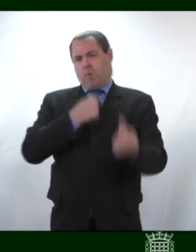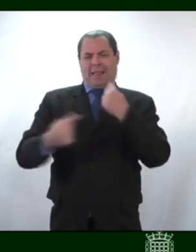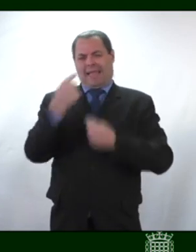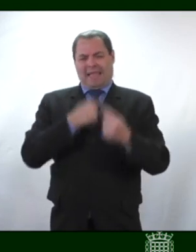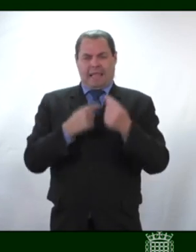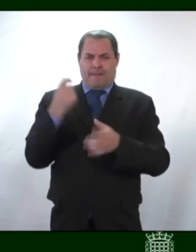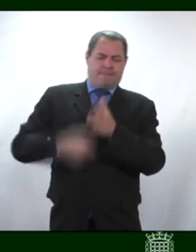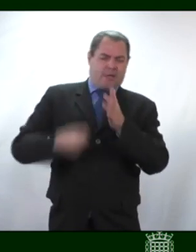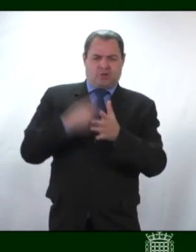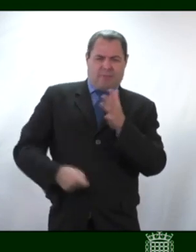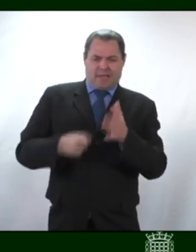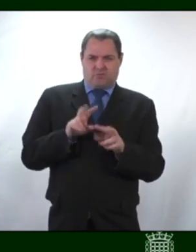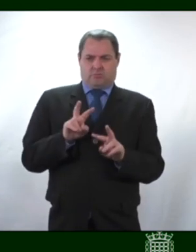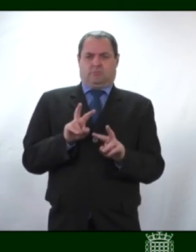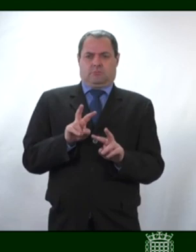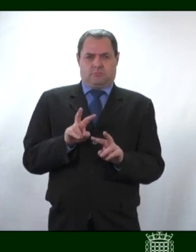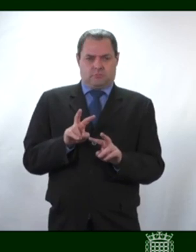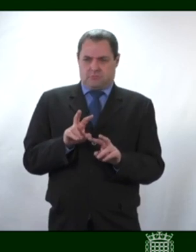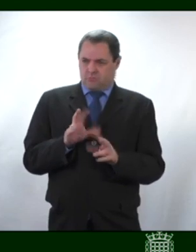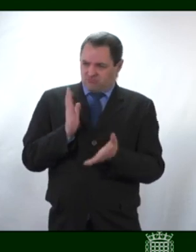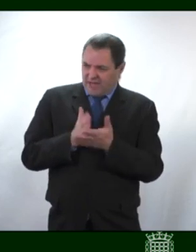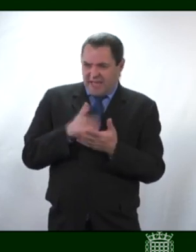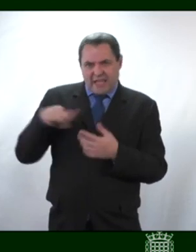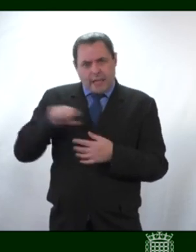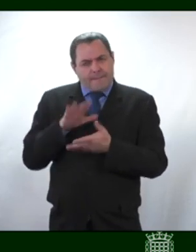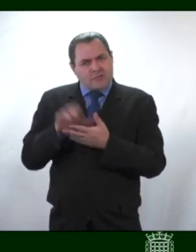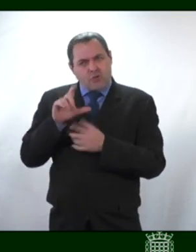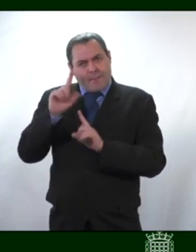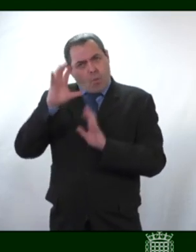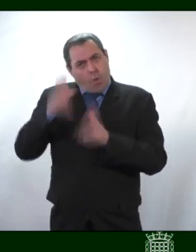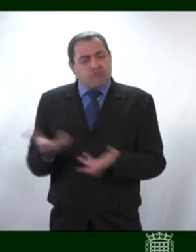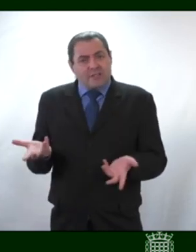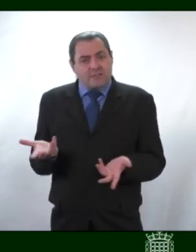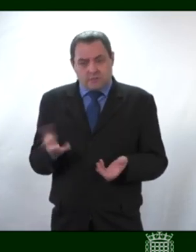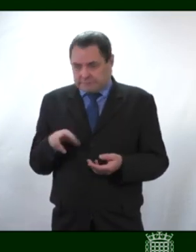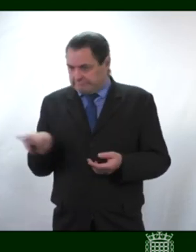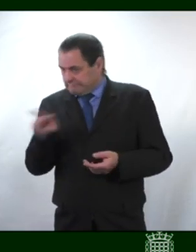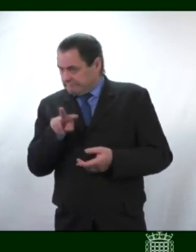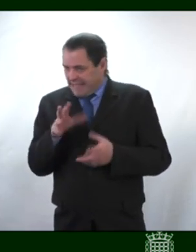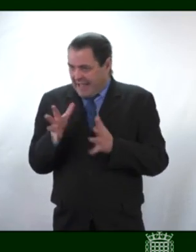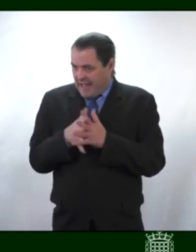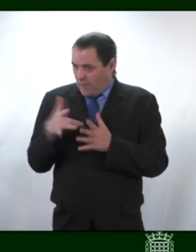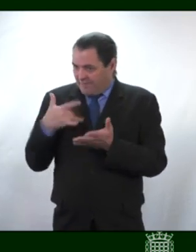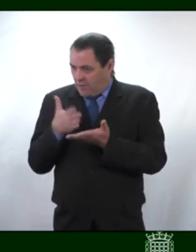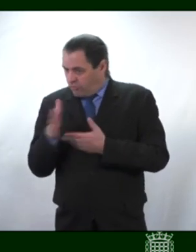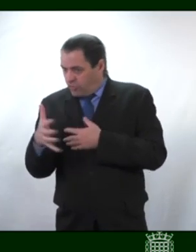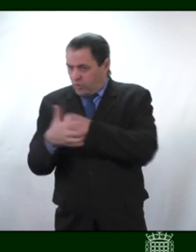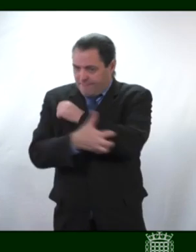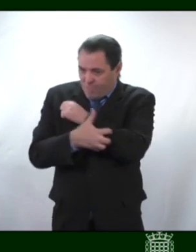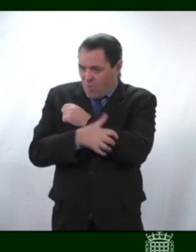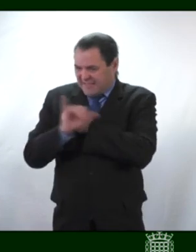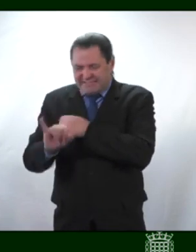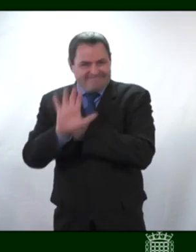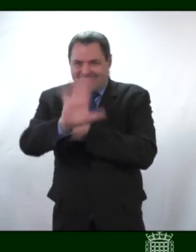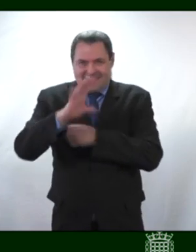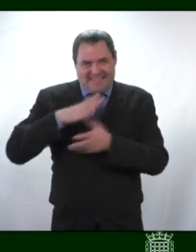punishment beatings being used against the legitimate concerns of local leaders from all parties to try and protect the